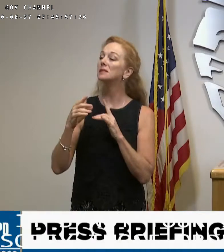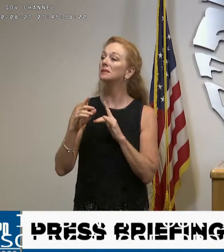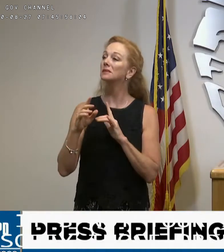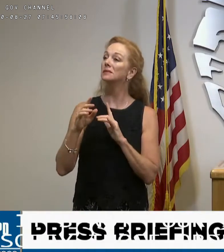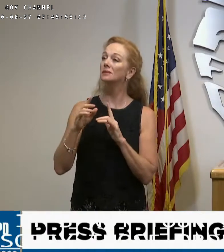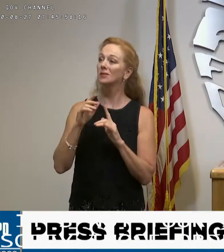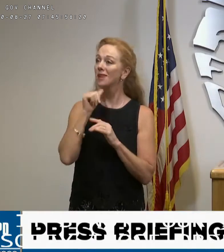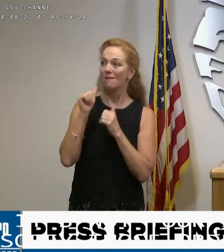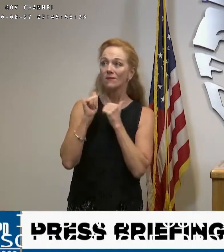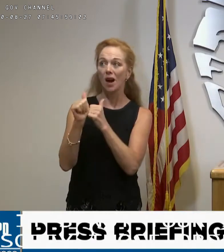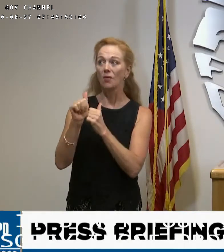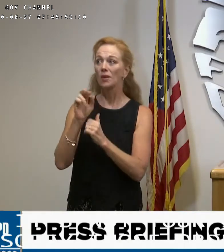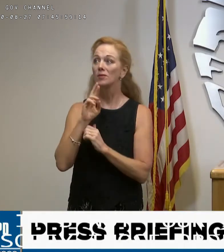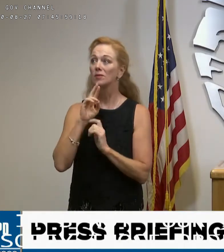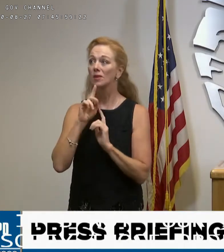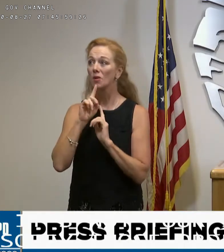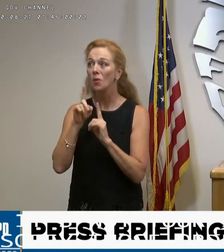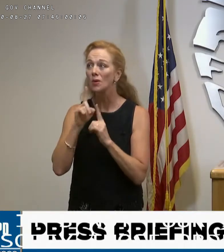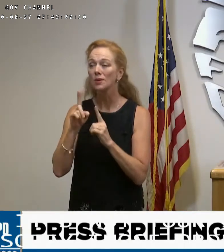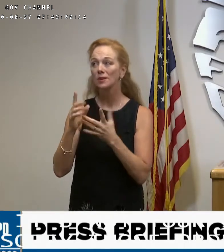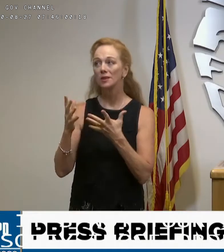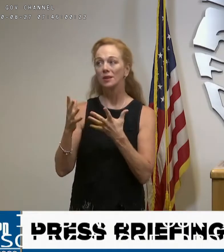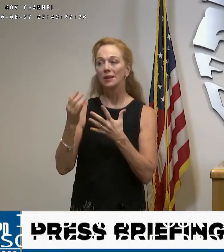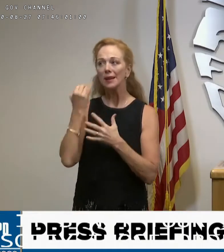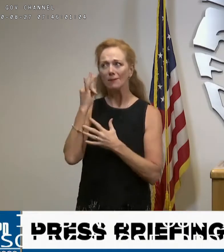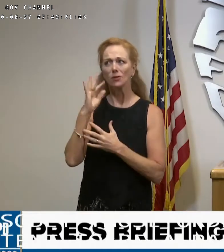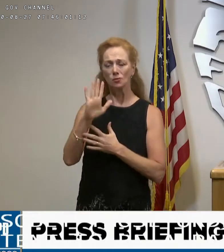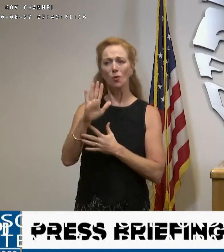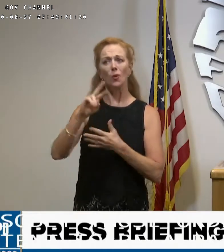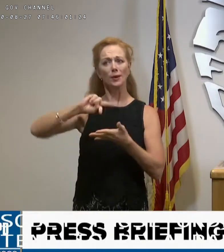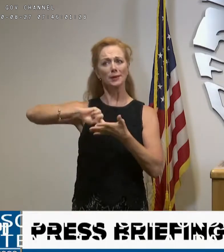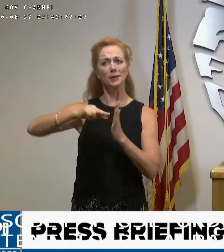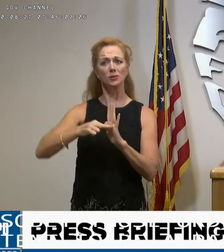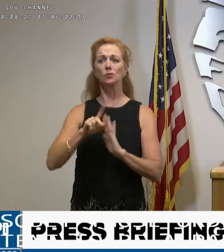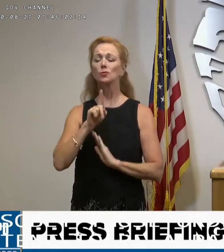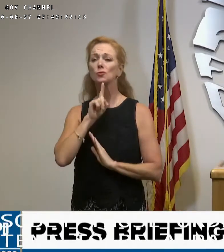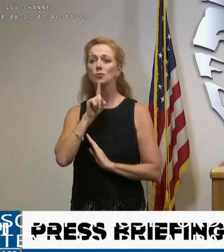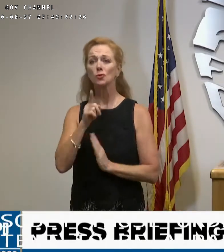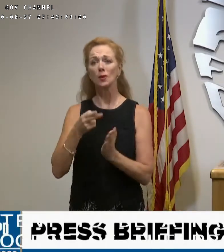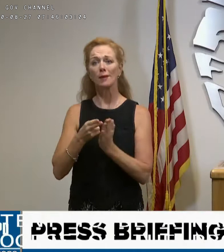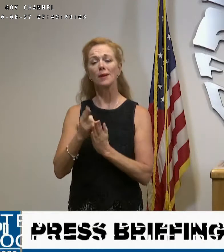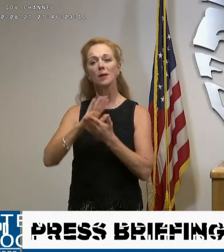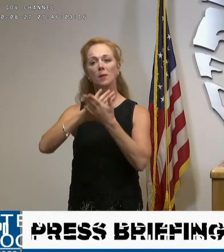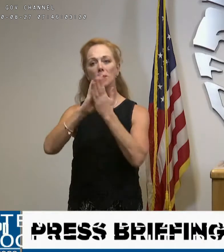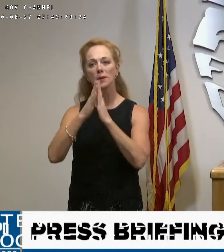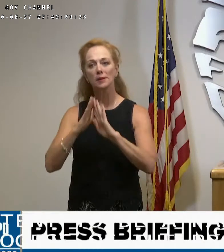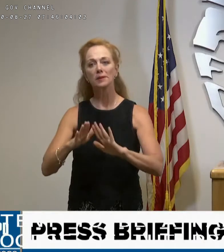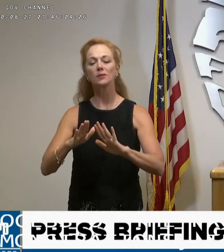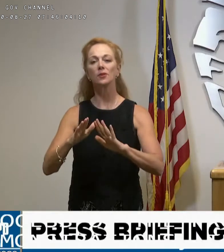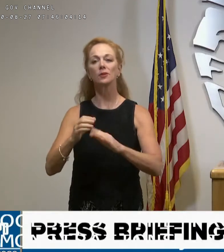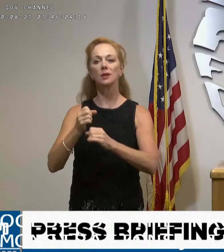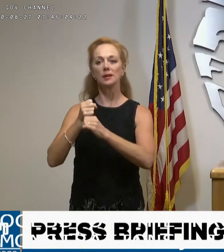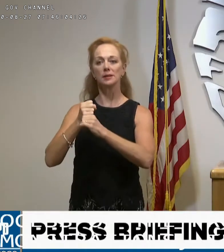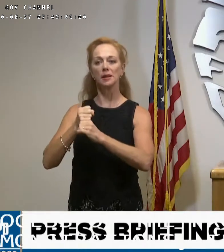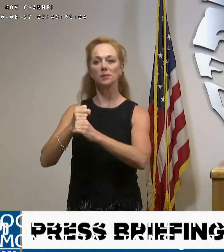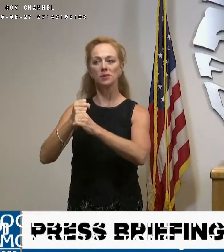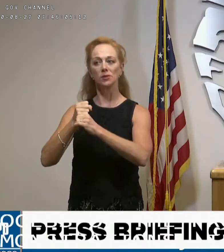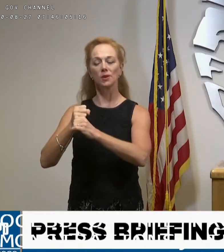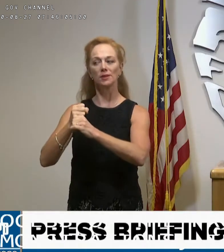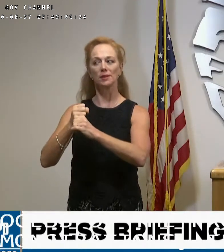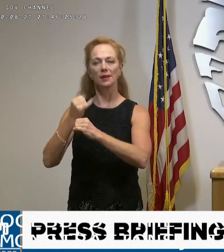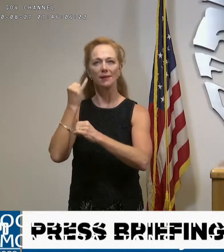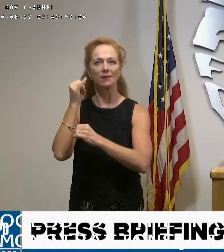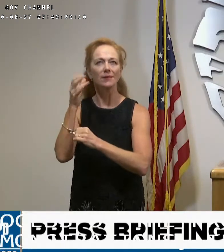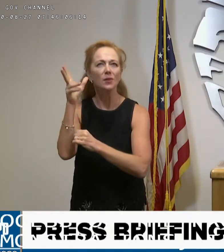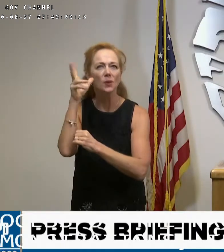be a part of that process of the protests or demonstrations, if your intent truly is to have a peaceful demonstration,